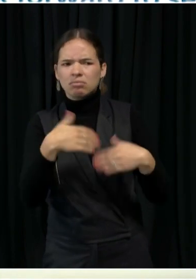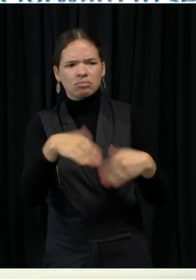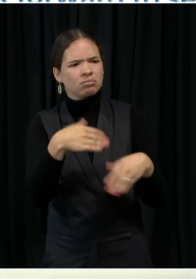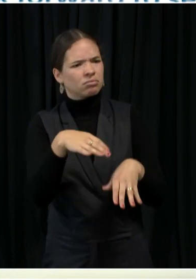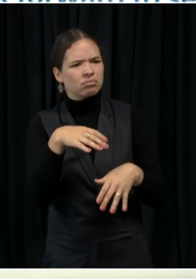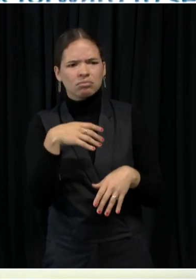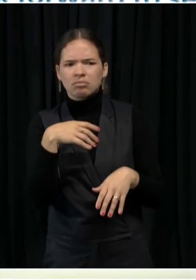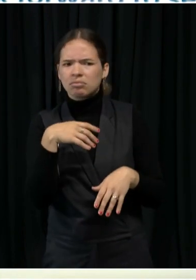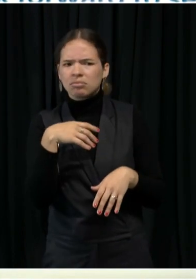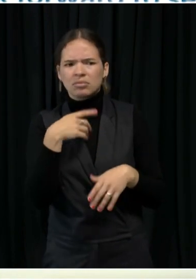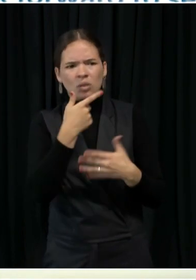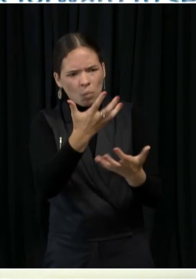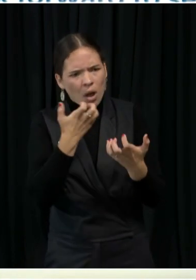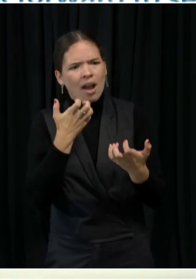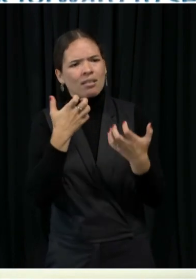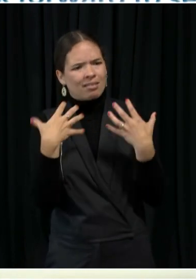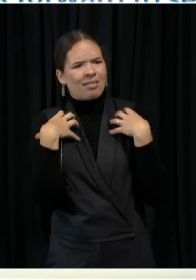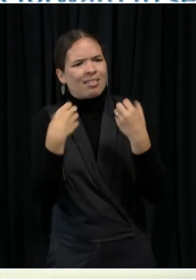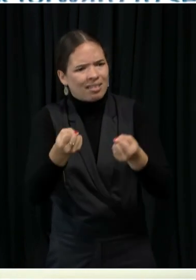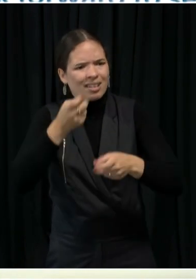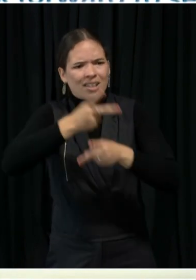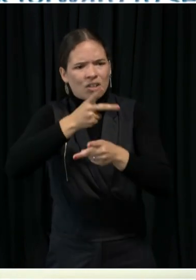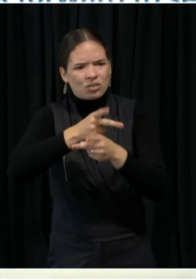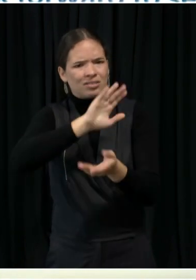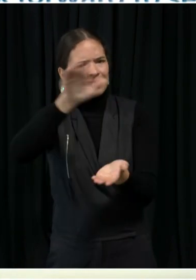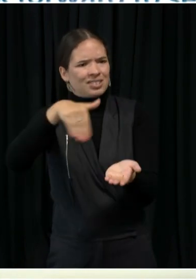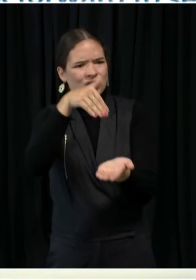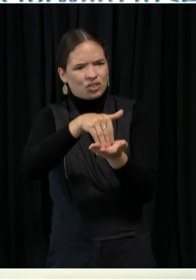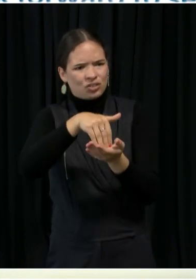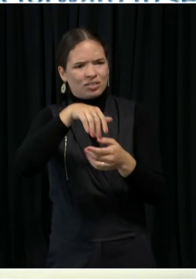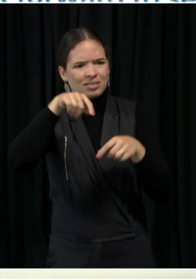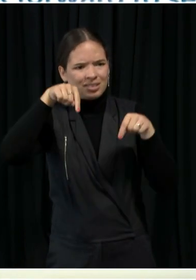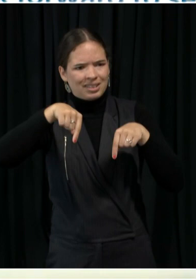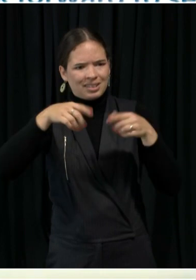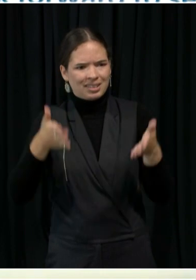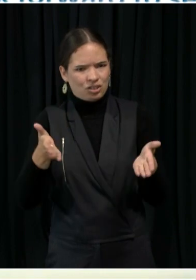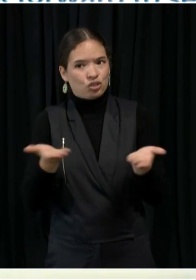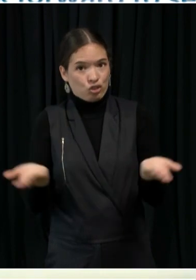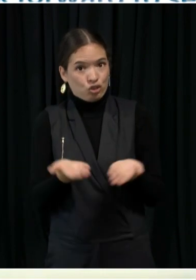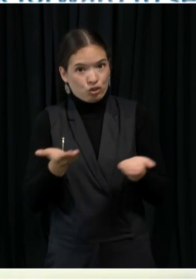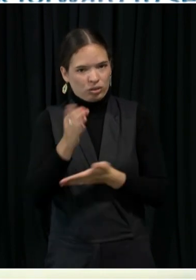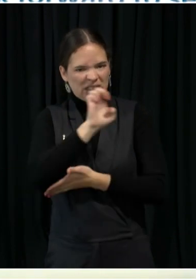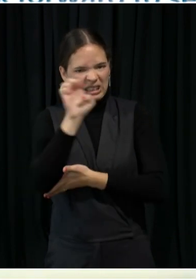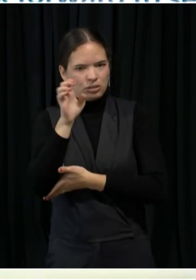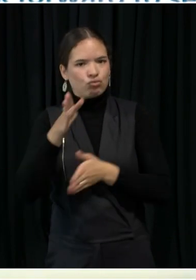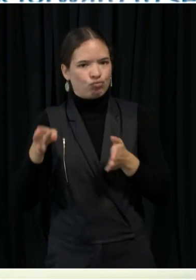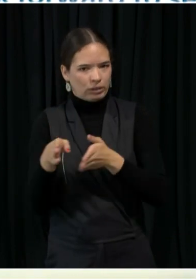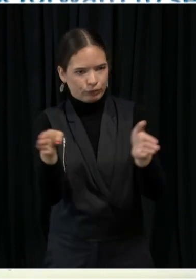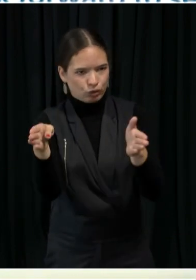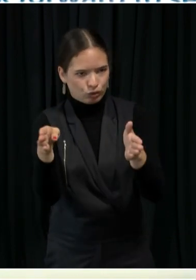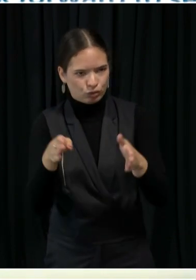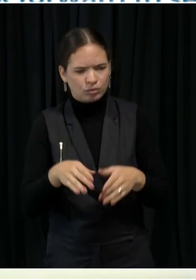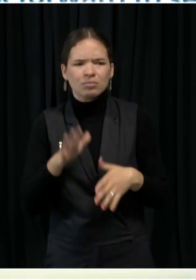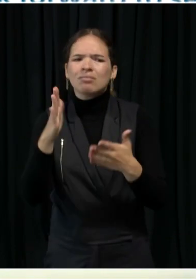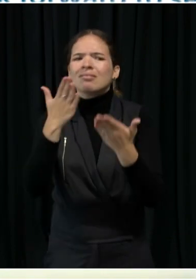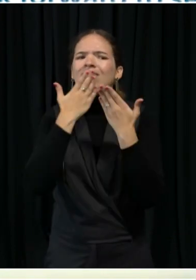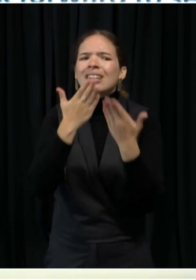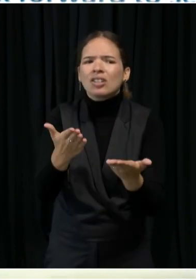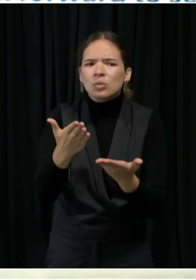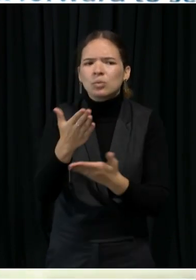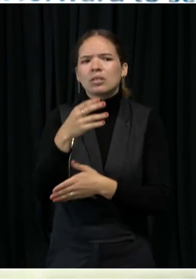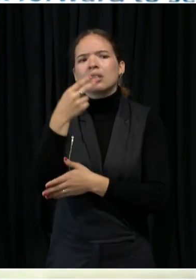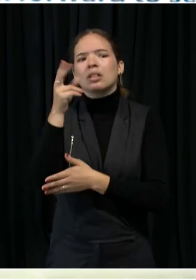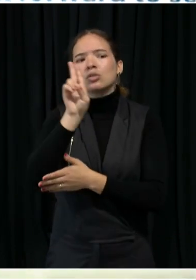Anacostia River. The east end, as you say. Yeah, there we go. I want to thank the Universal Health Services, Cedar Hill